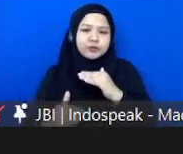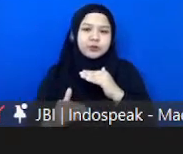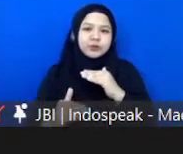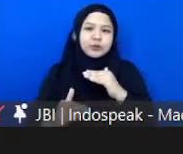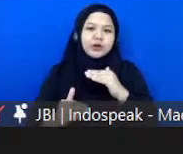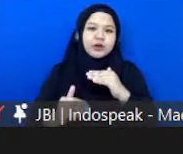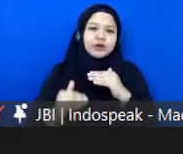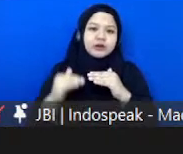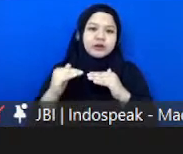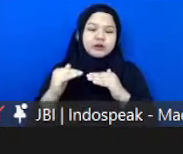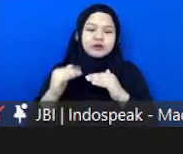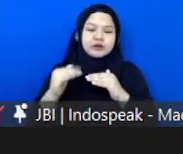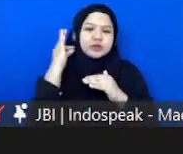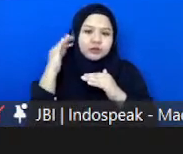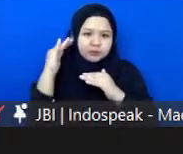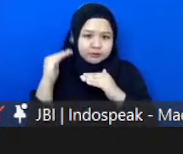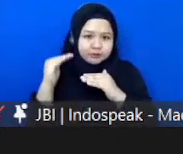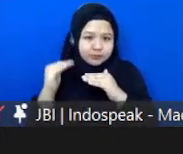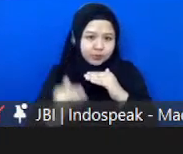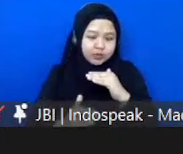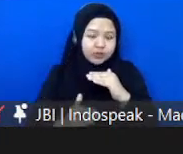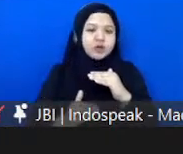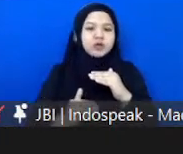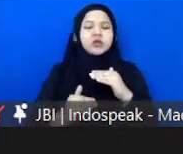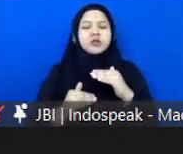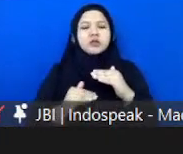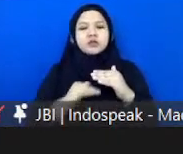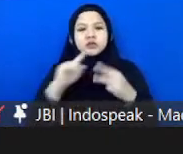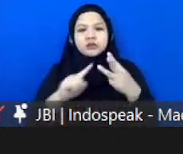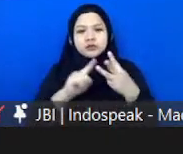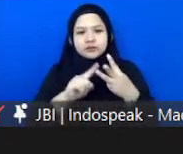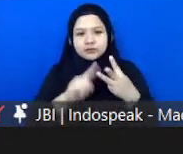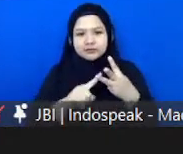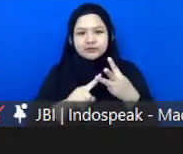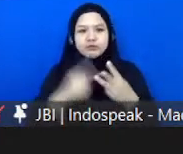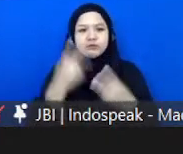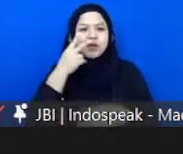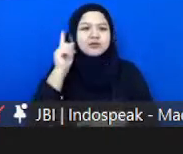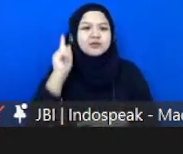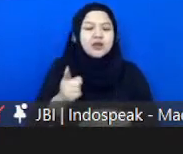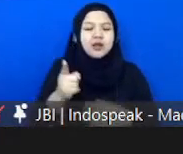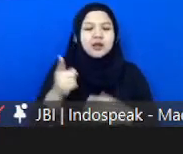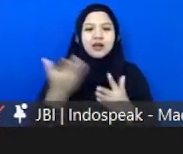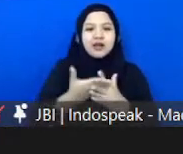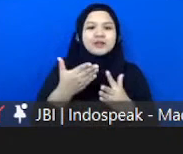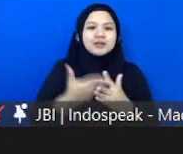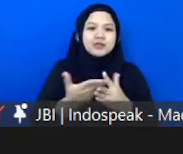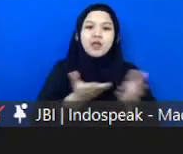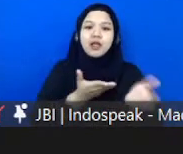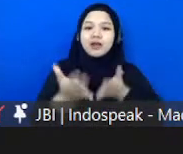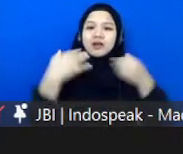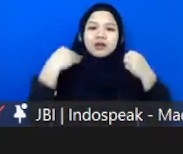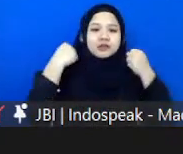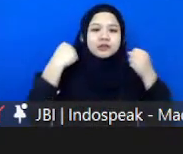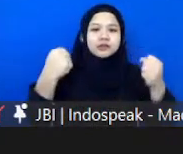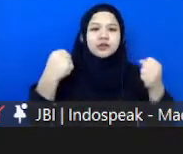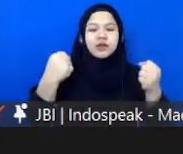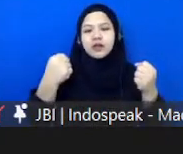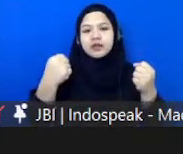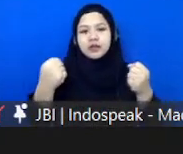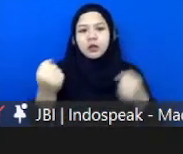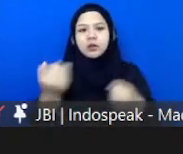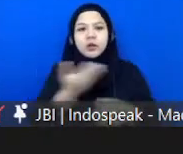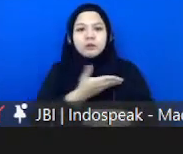health system. Thirdly, ensuring access to affordable and comprehensive health services, therefore,